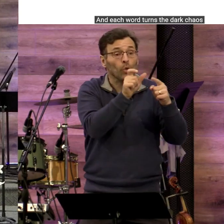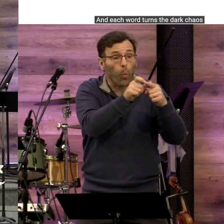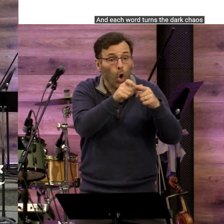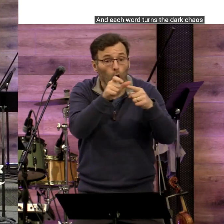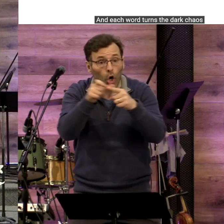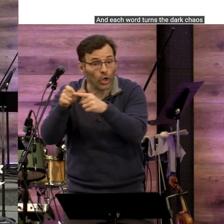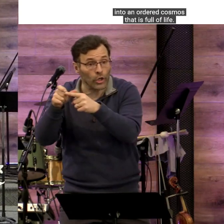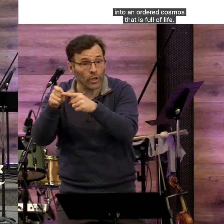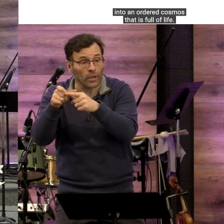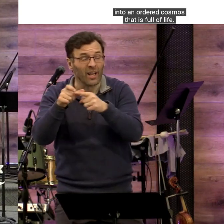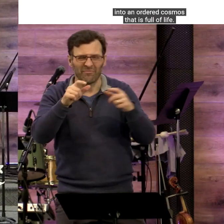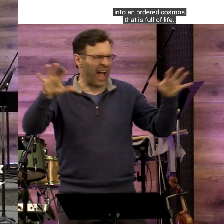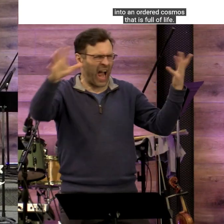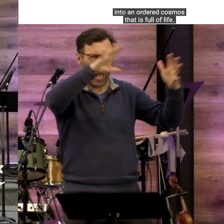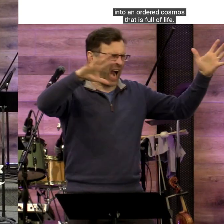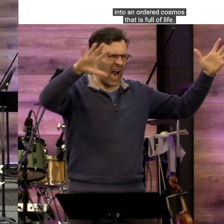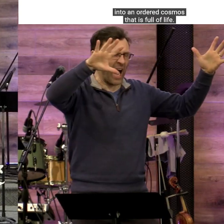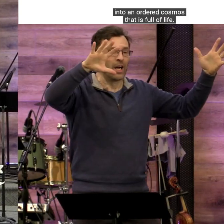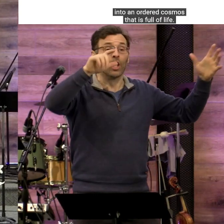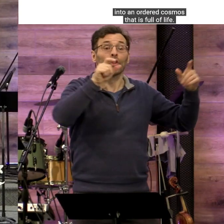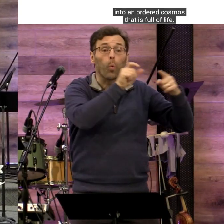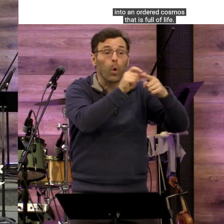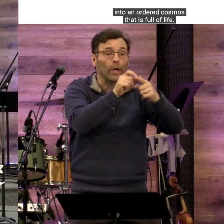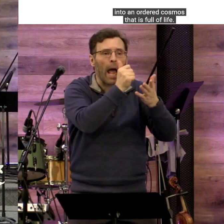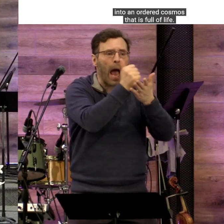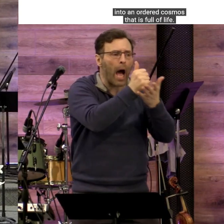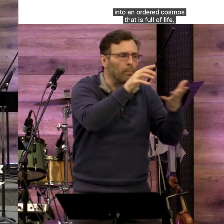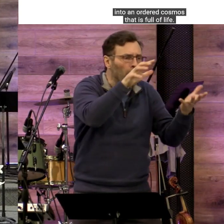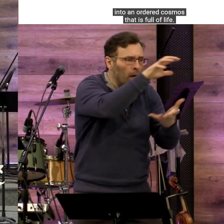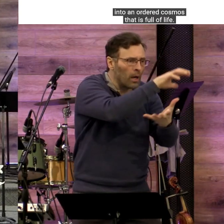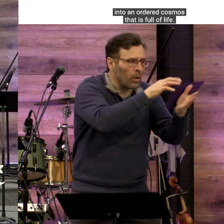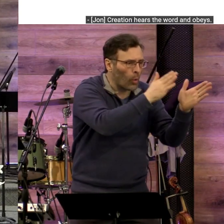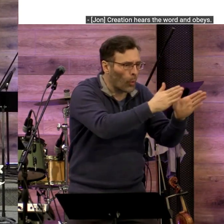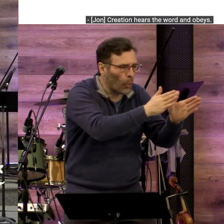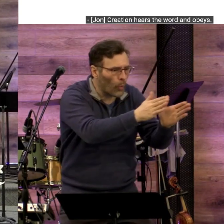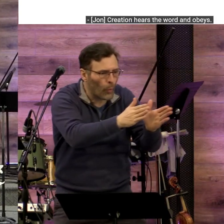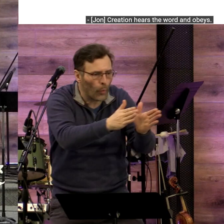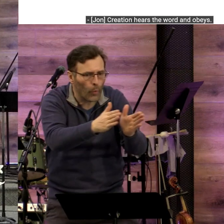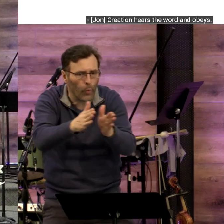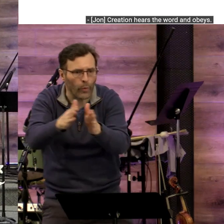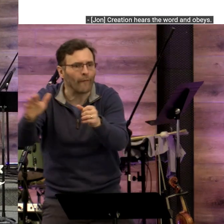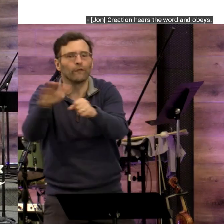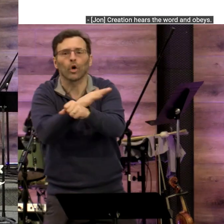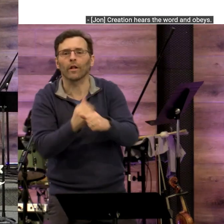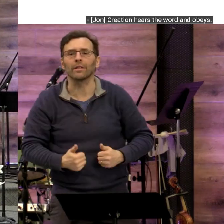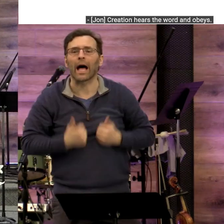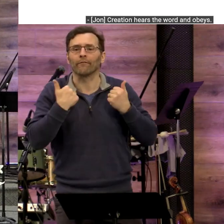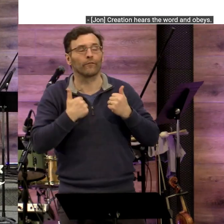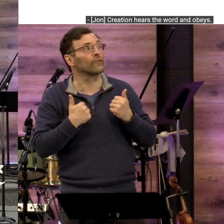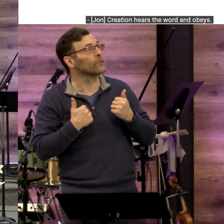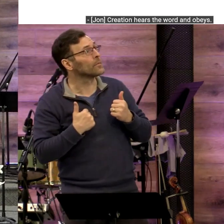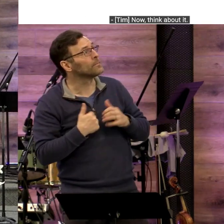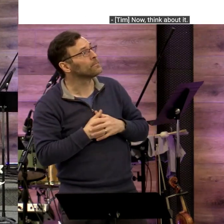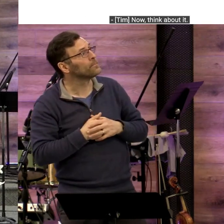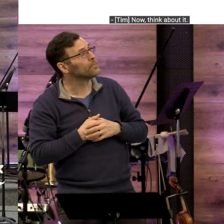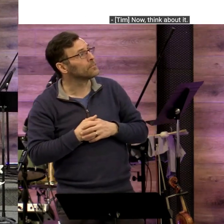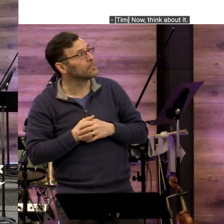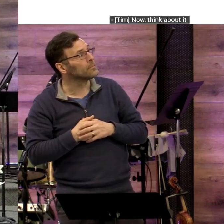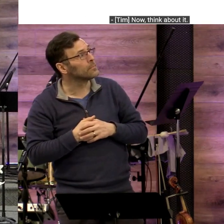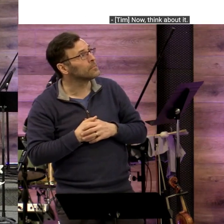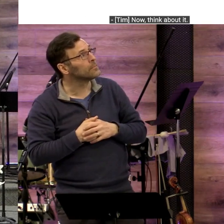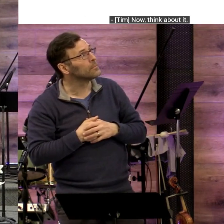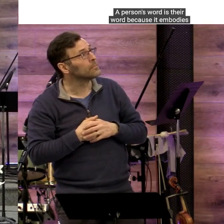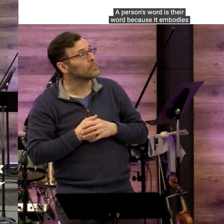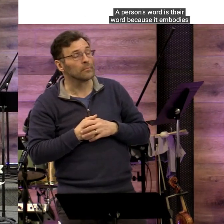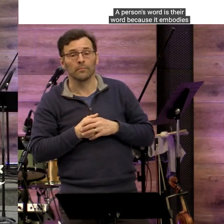the dark chaos into an ordered cosmos that is full of life. Creation hears the word and obeys. Now, think